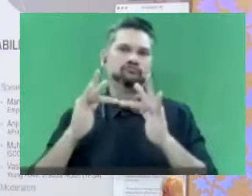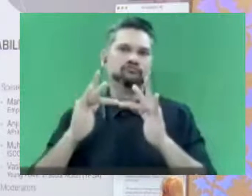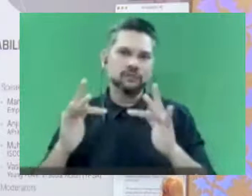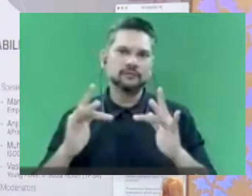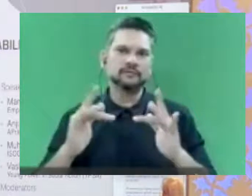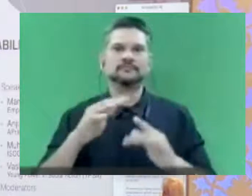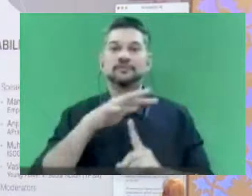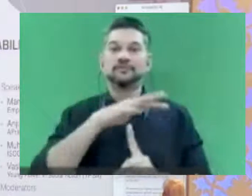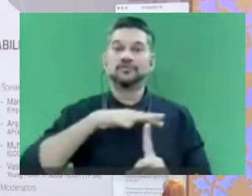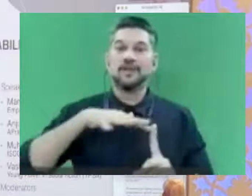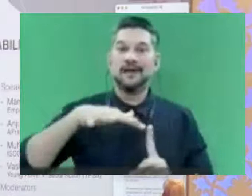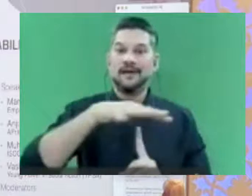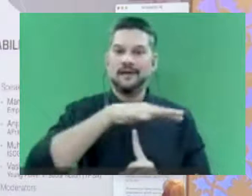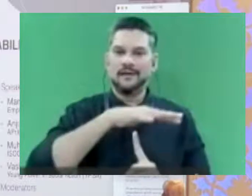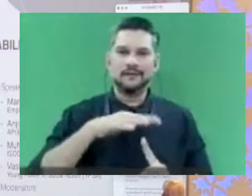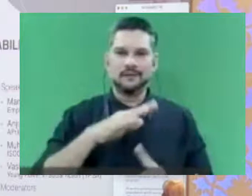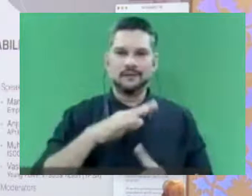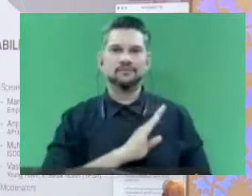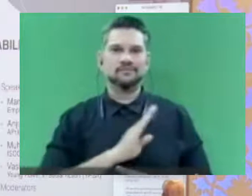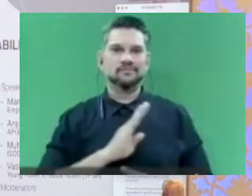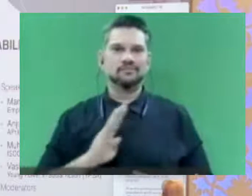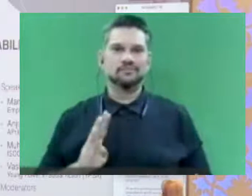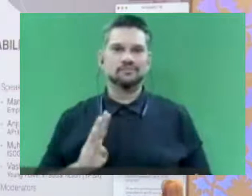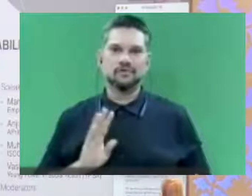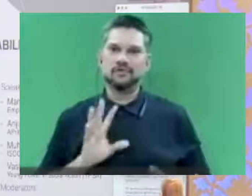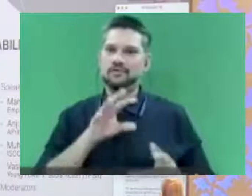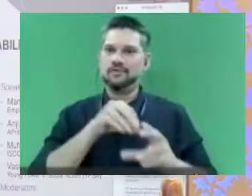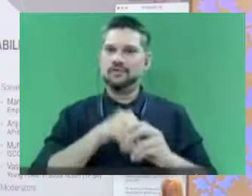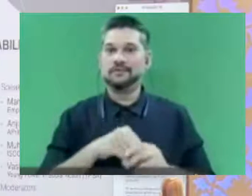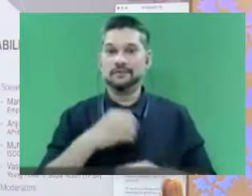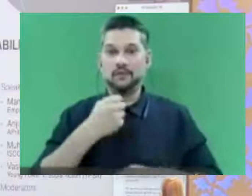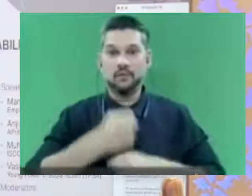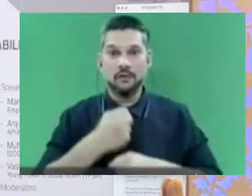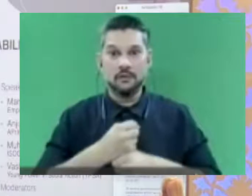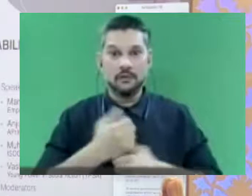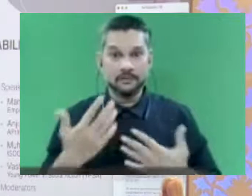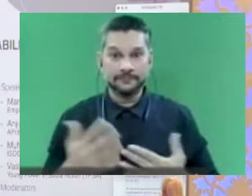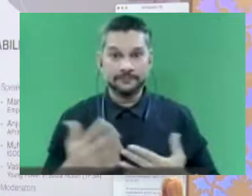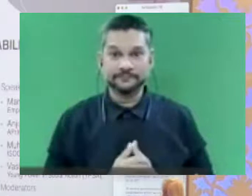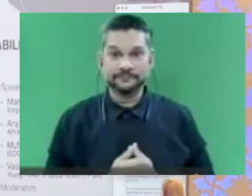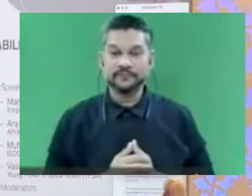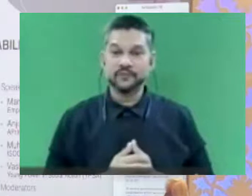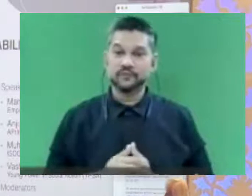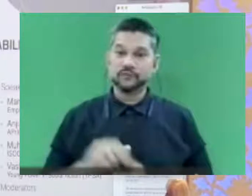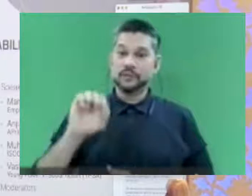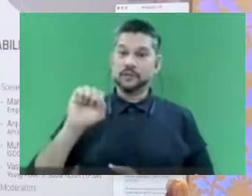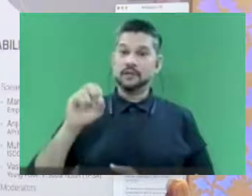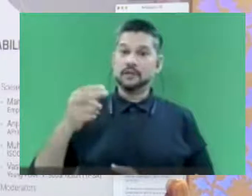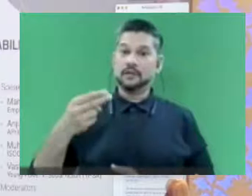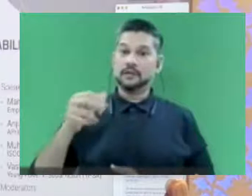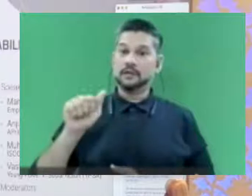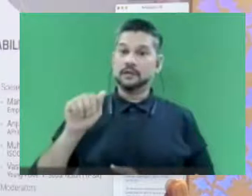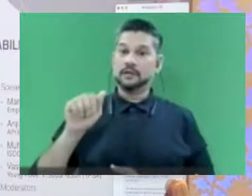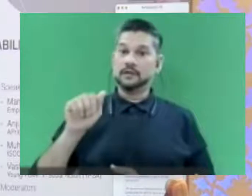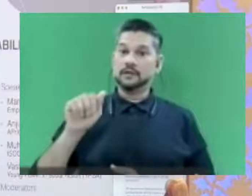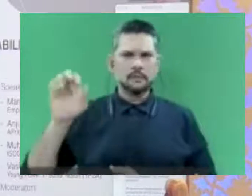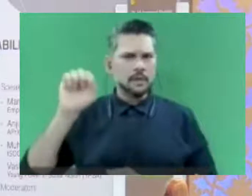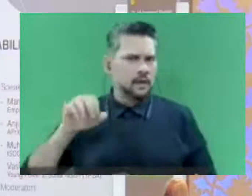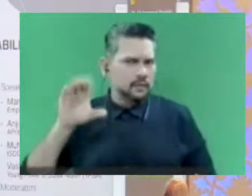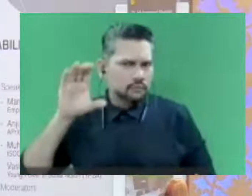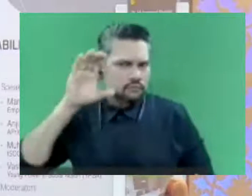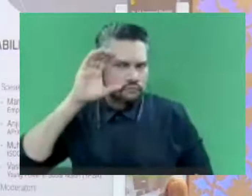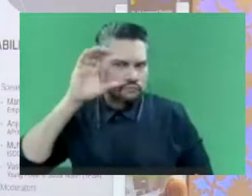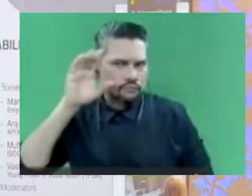Trustees. So if Shabbir can hear me, can you hear me, Shabbir?